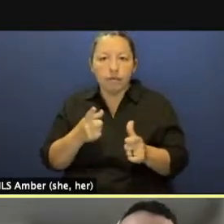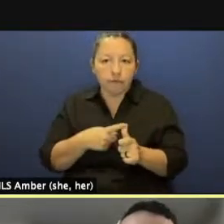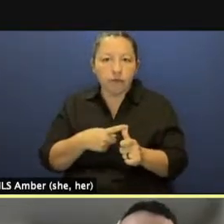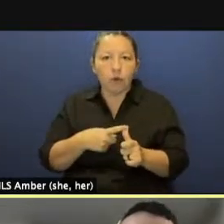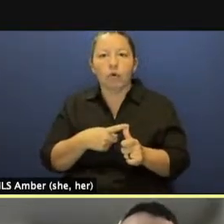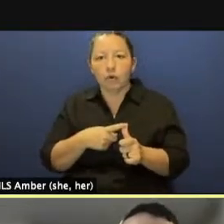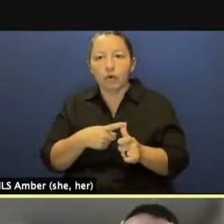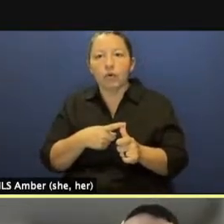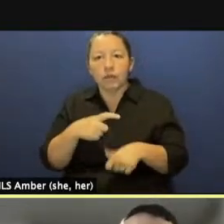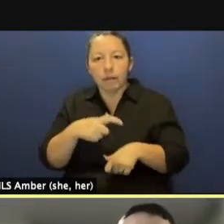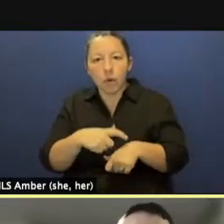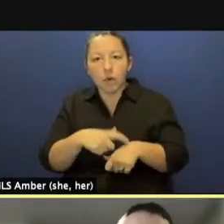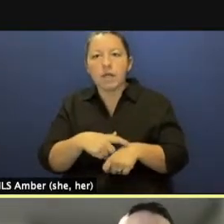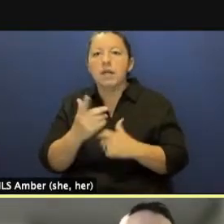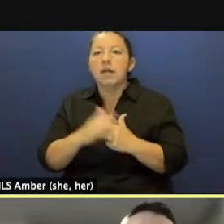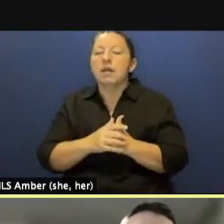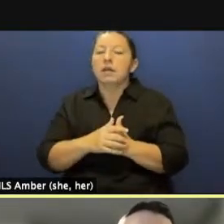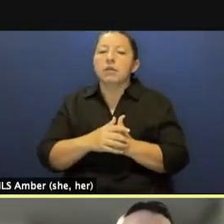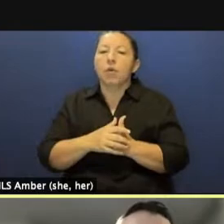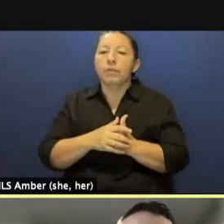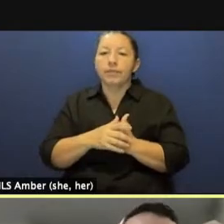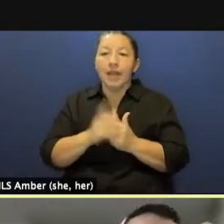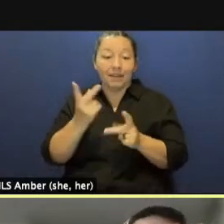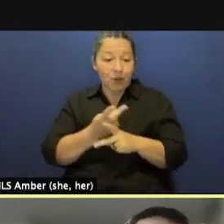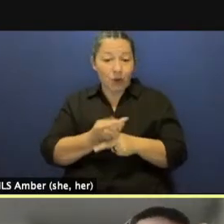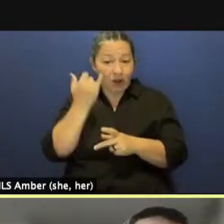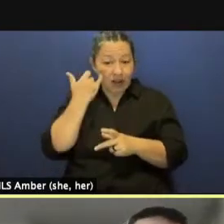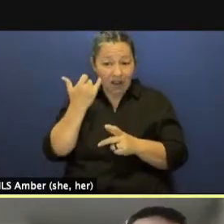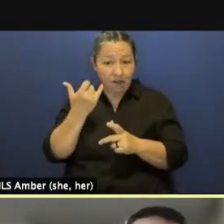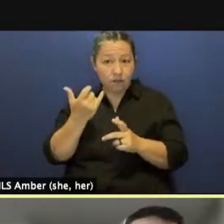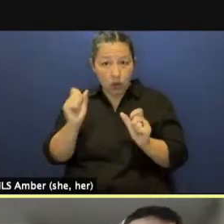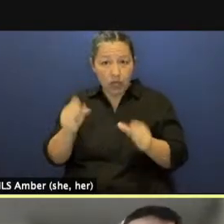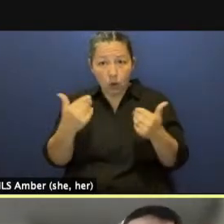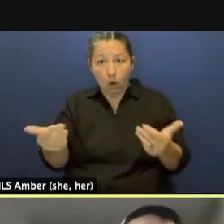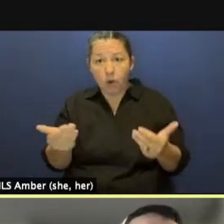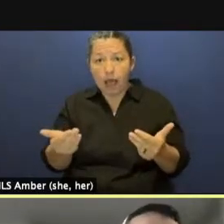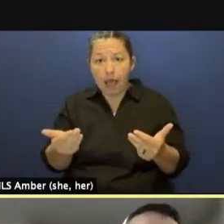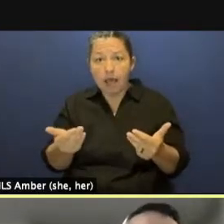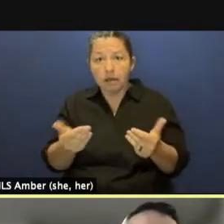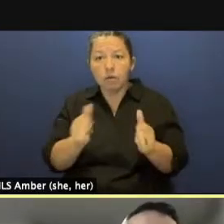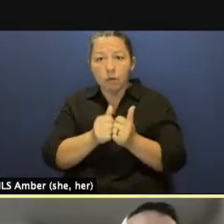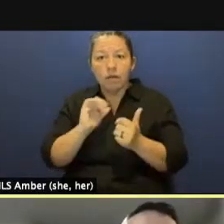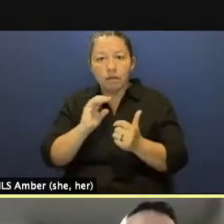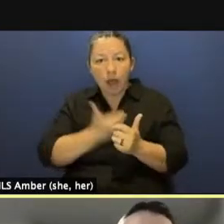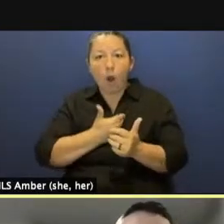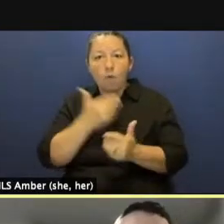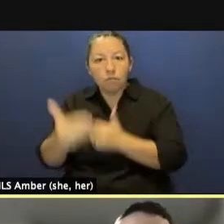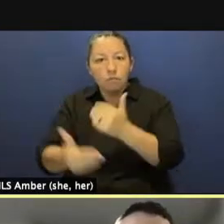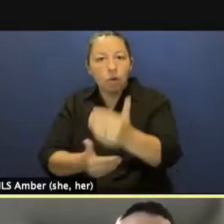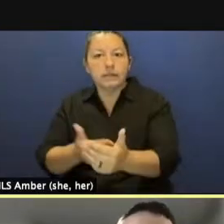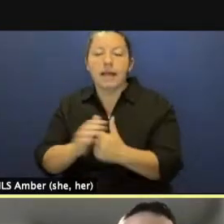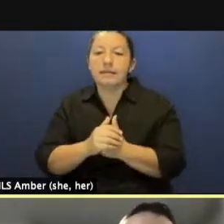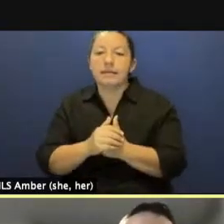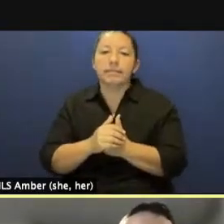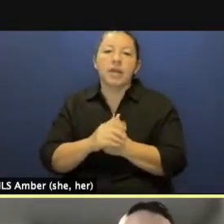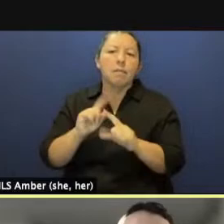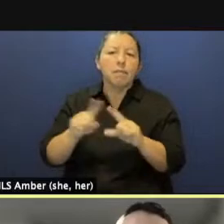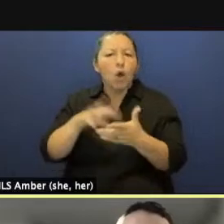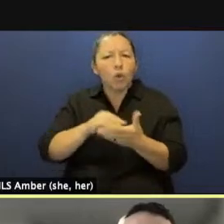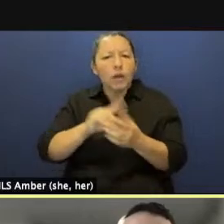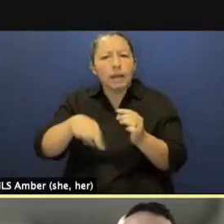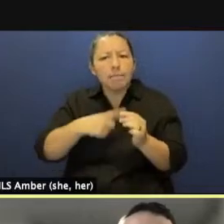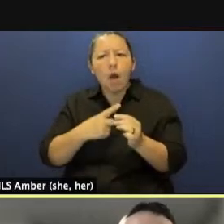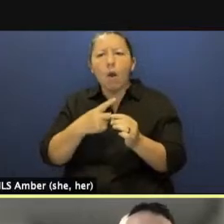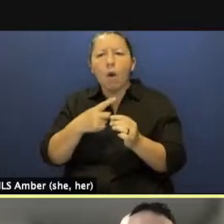that we've defined. And then if we can go a bit further, we could even learn about the elemental composition. Depending